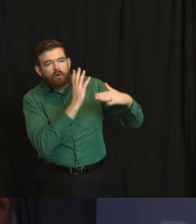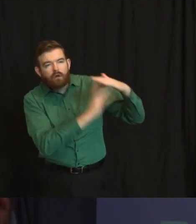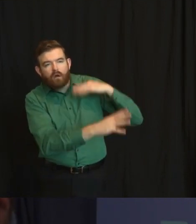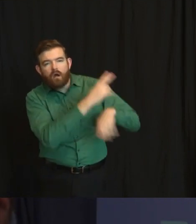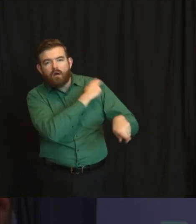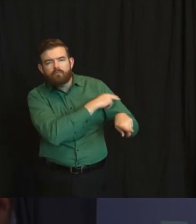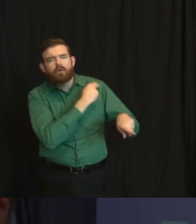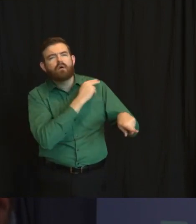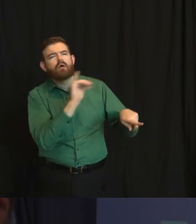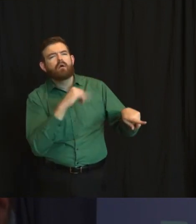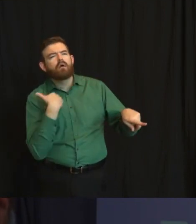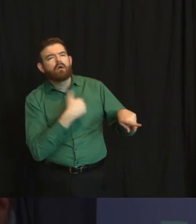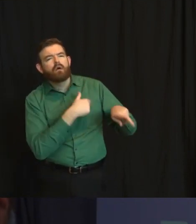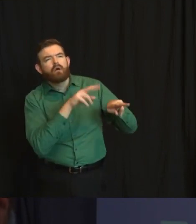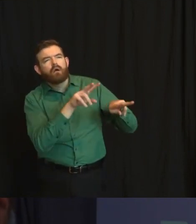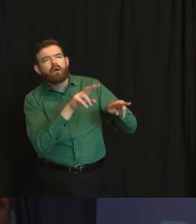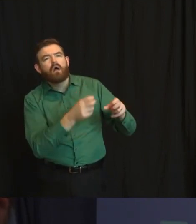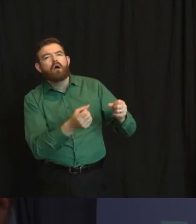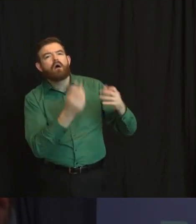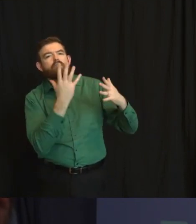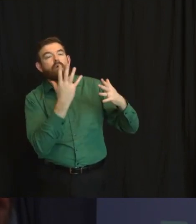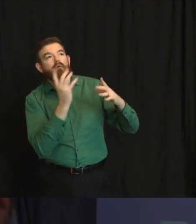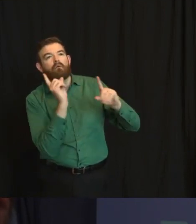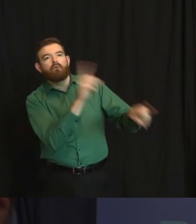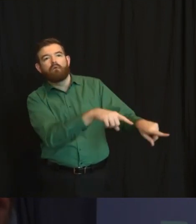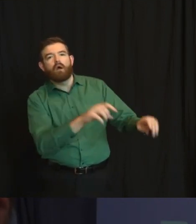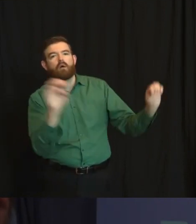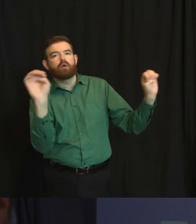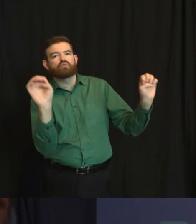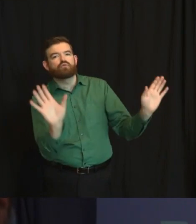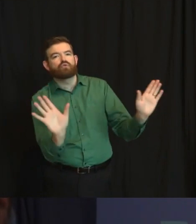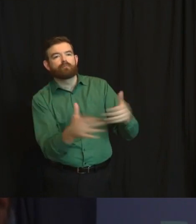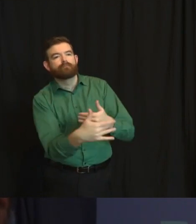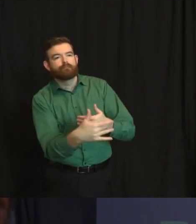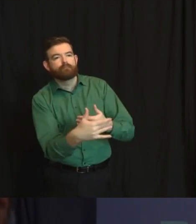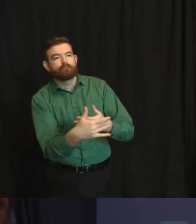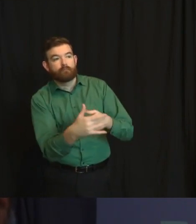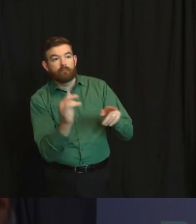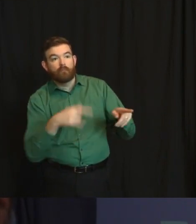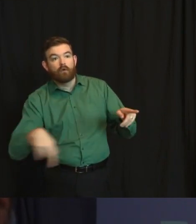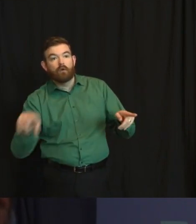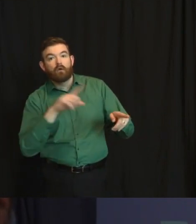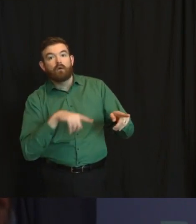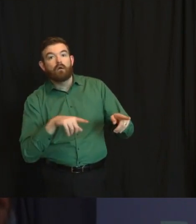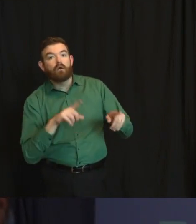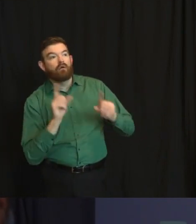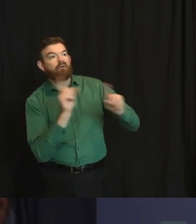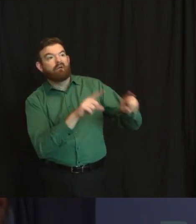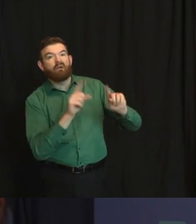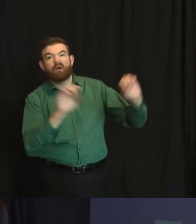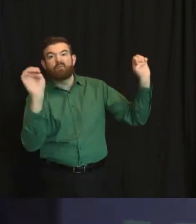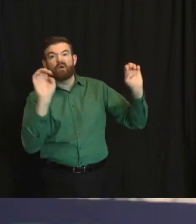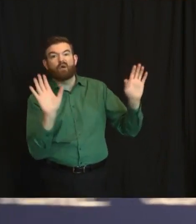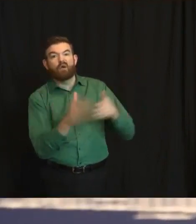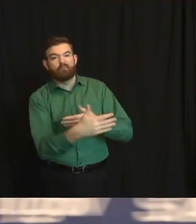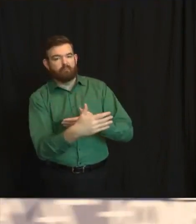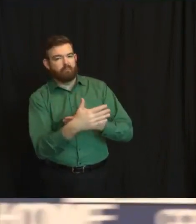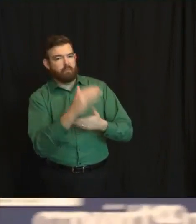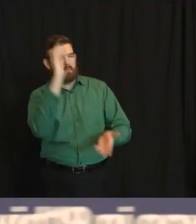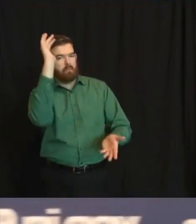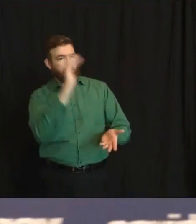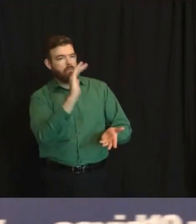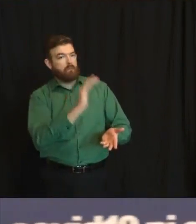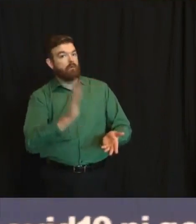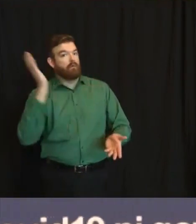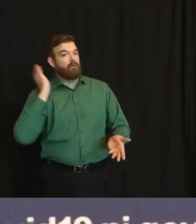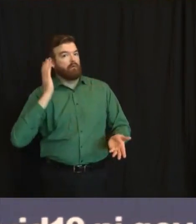are happening. Mm-hmm. And we're seeing similar data there where we're seeing it's dropping down significantly from its peaks. Again, folks,